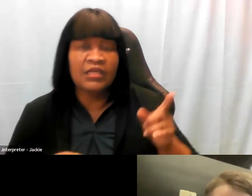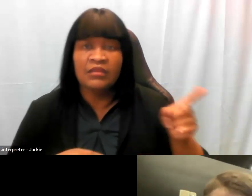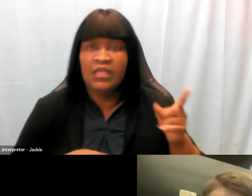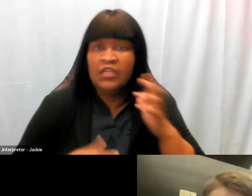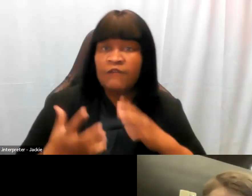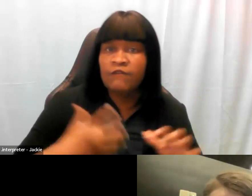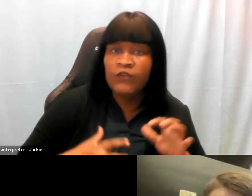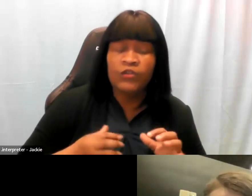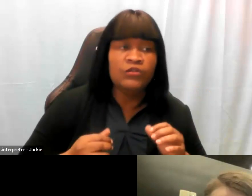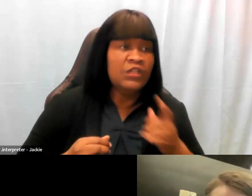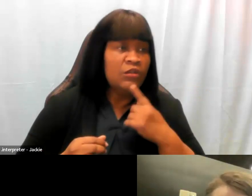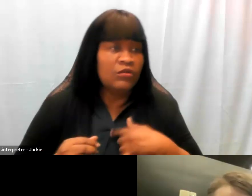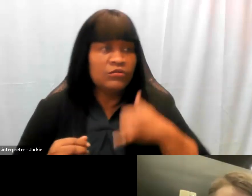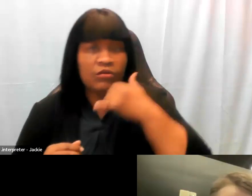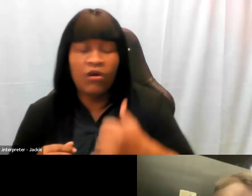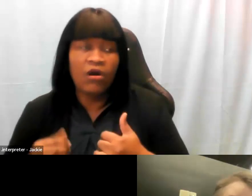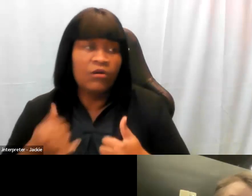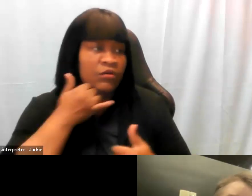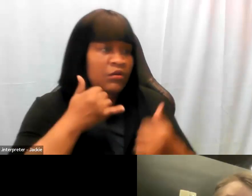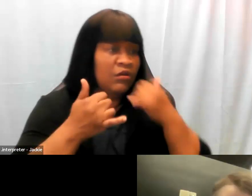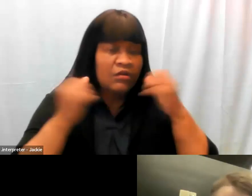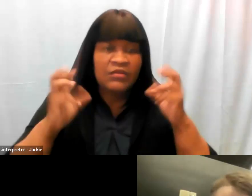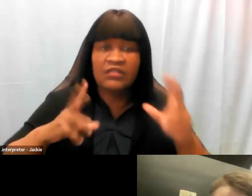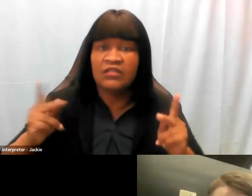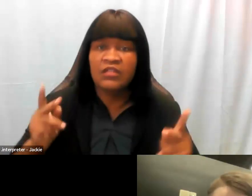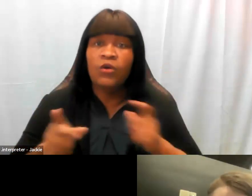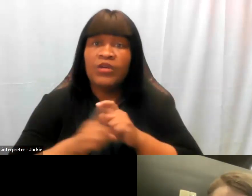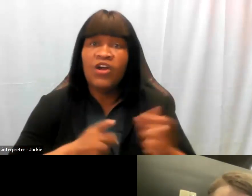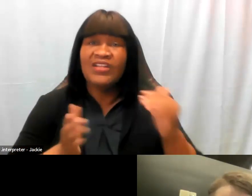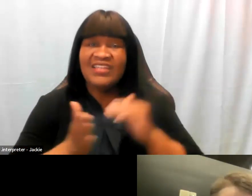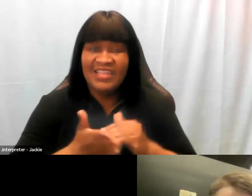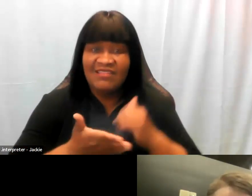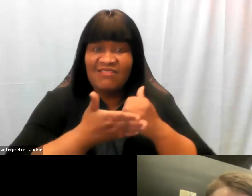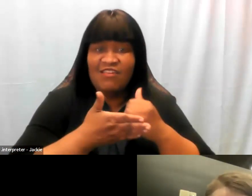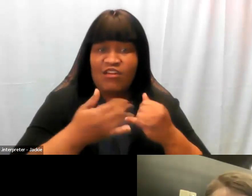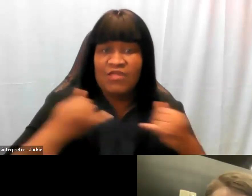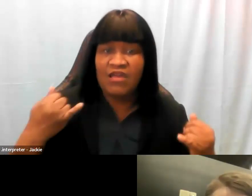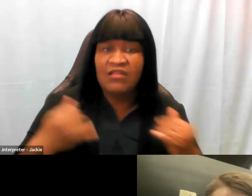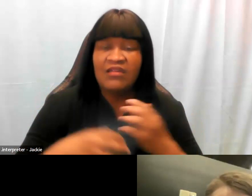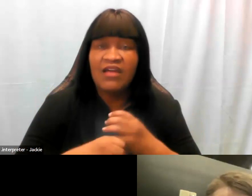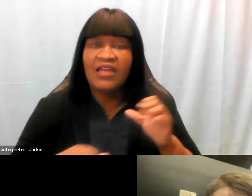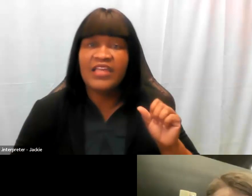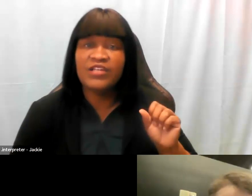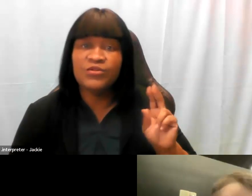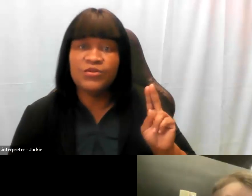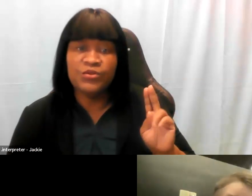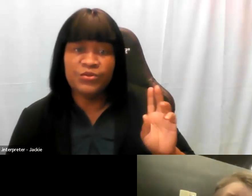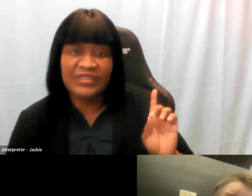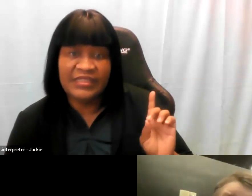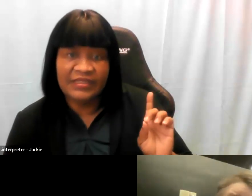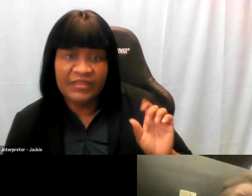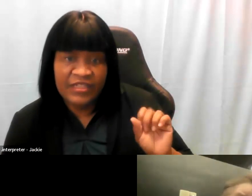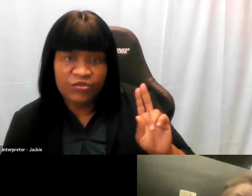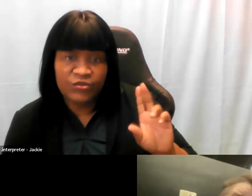that. We talked to so many people. Finally, we called the helpline back and got an SUD assessment scheduled for the 14th. So